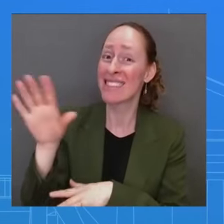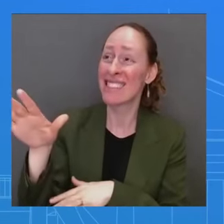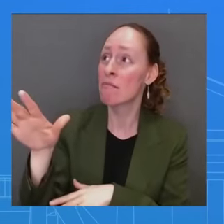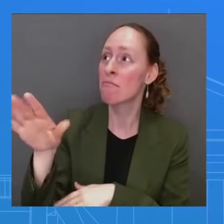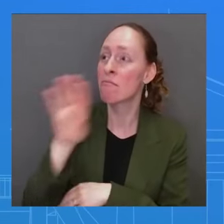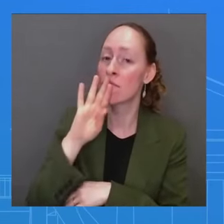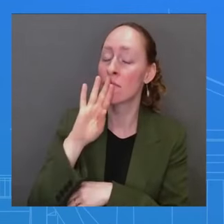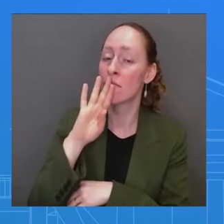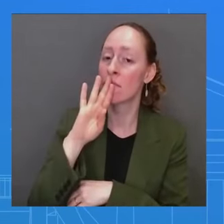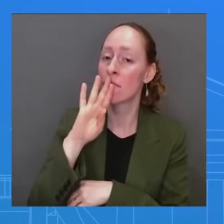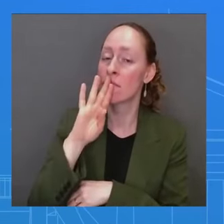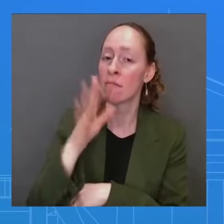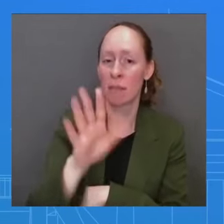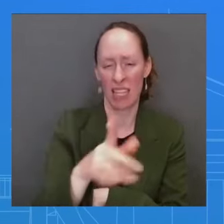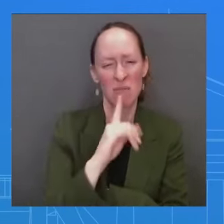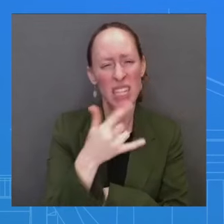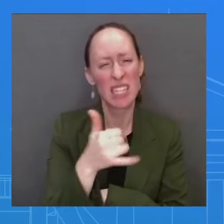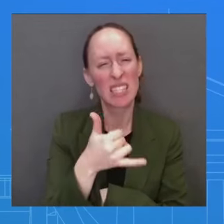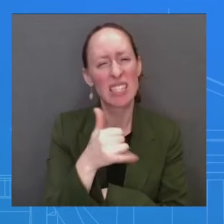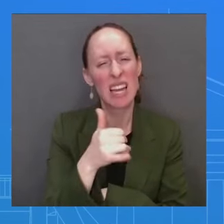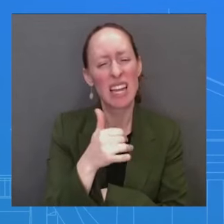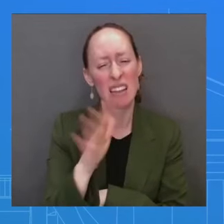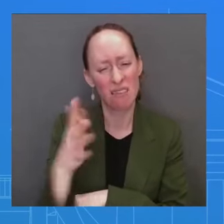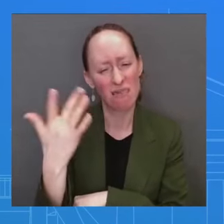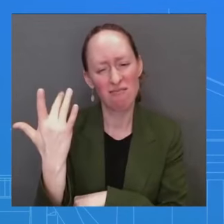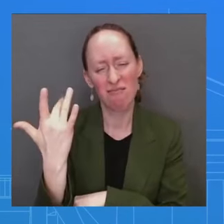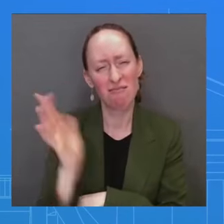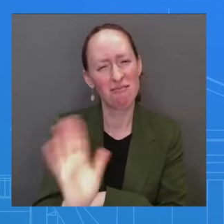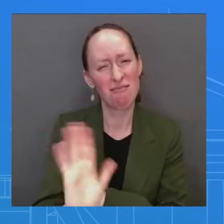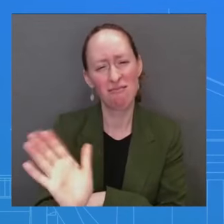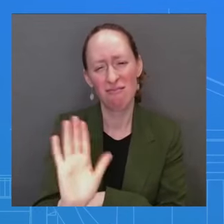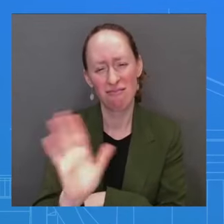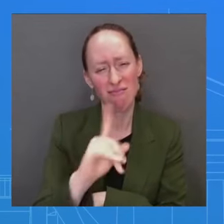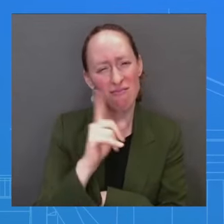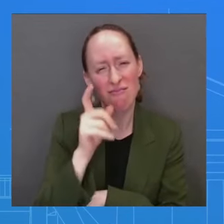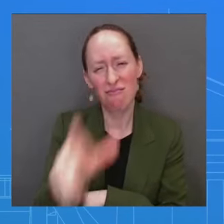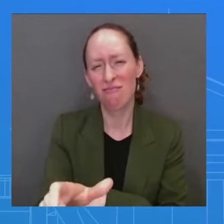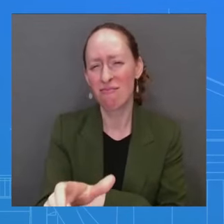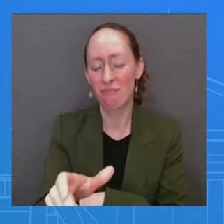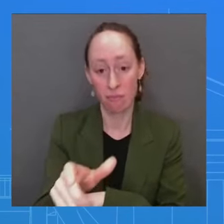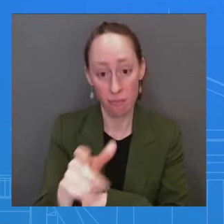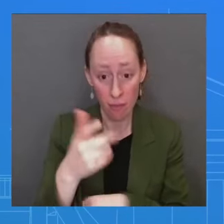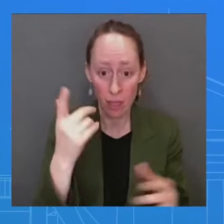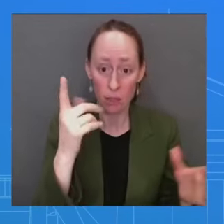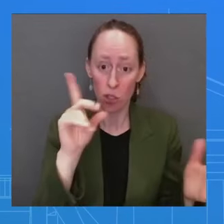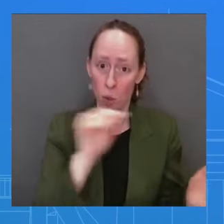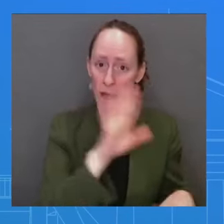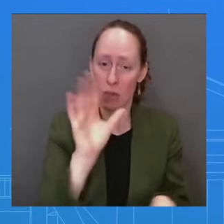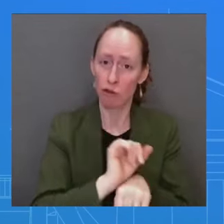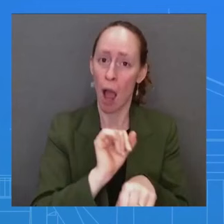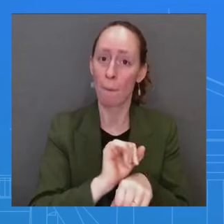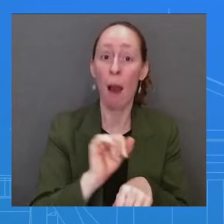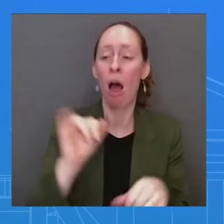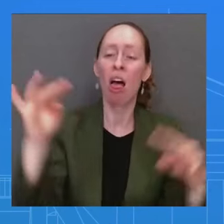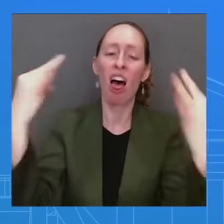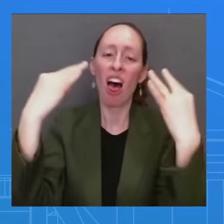And, they need to do their jobs instead of these political stunts. Somebody asked me about the impeachment hearings that are